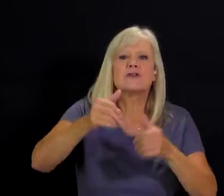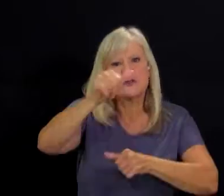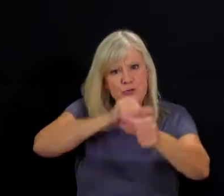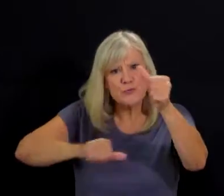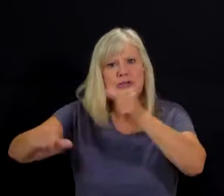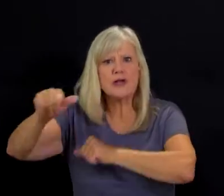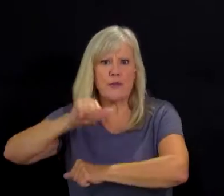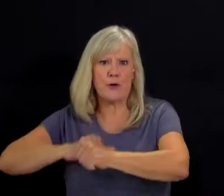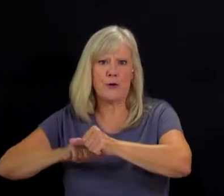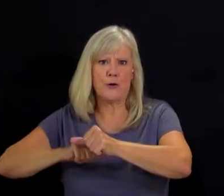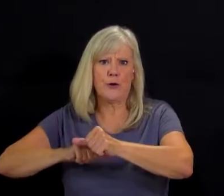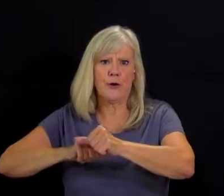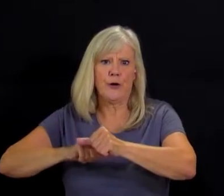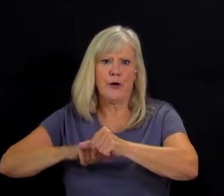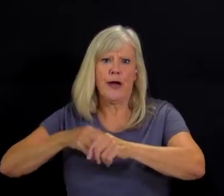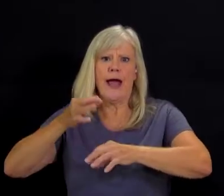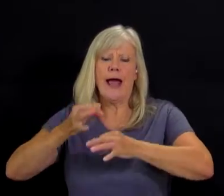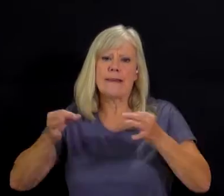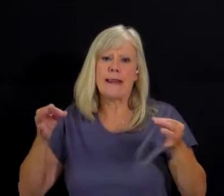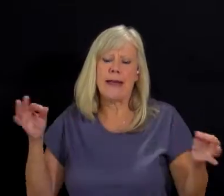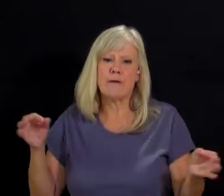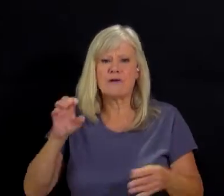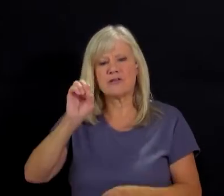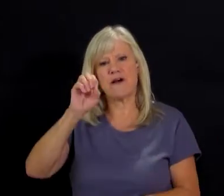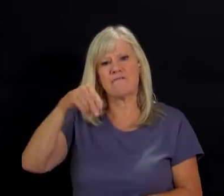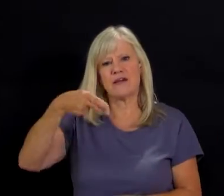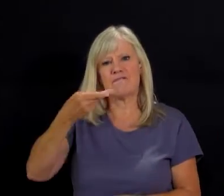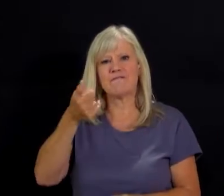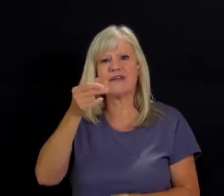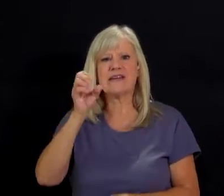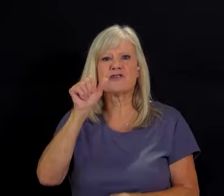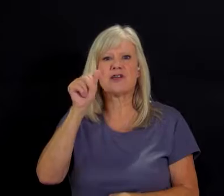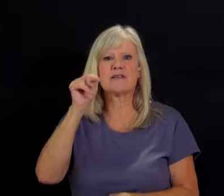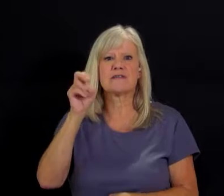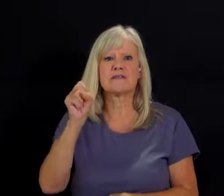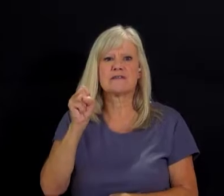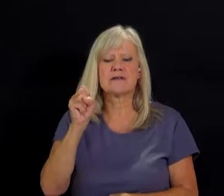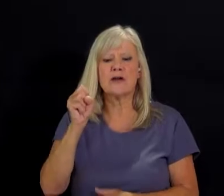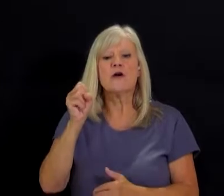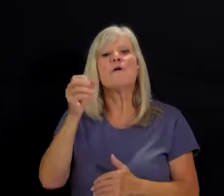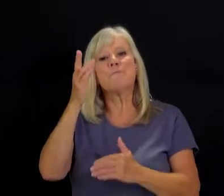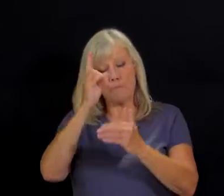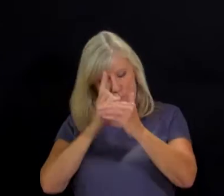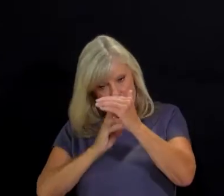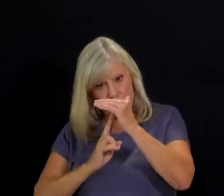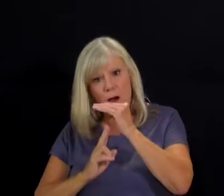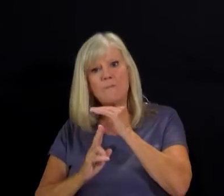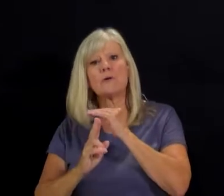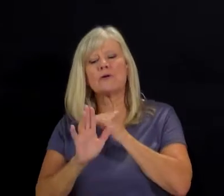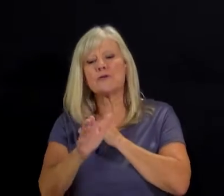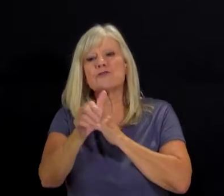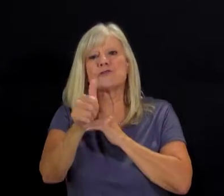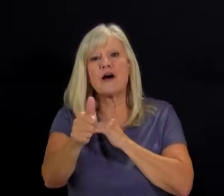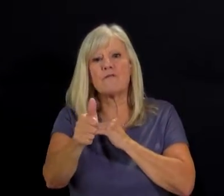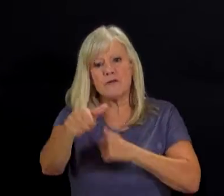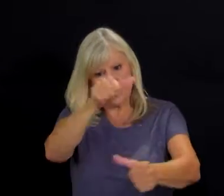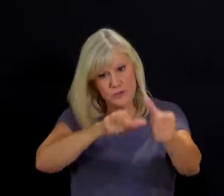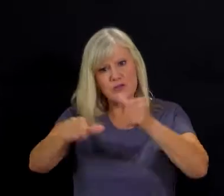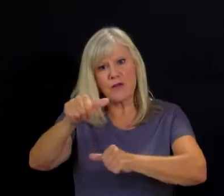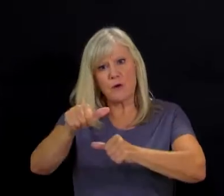the language of Ephesians, be subordinate to one another out of reverence for